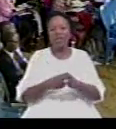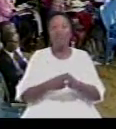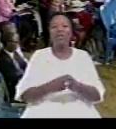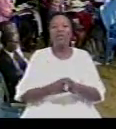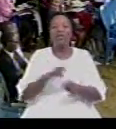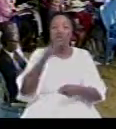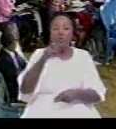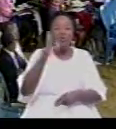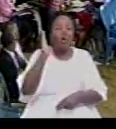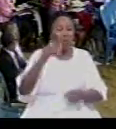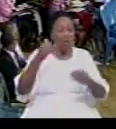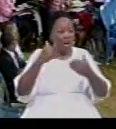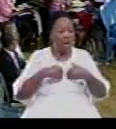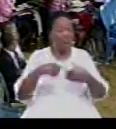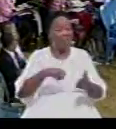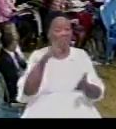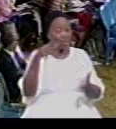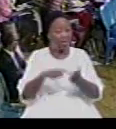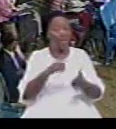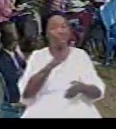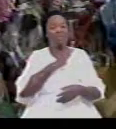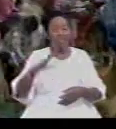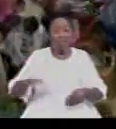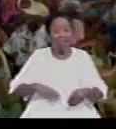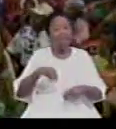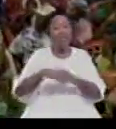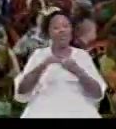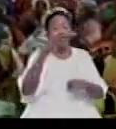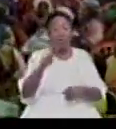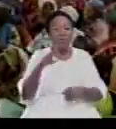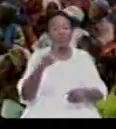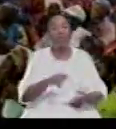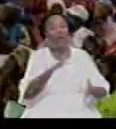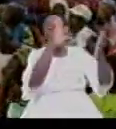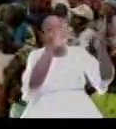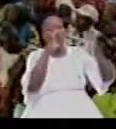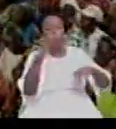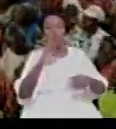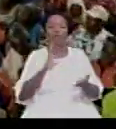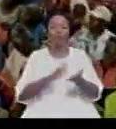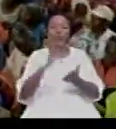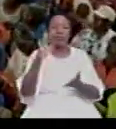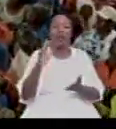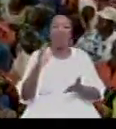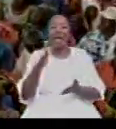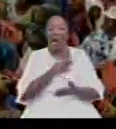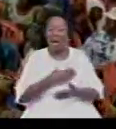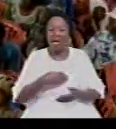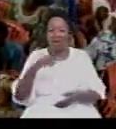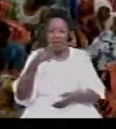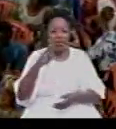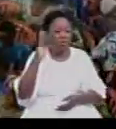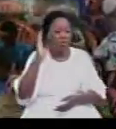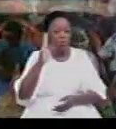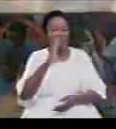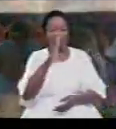have this Christ in you, the hope of glory, and you will be